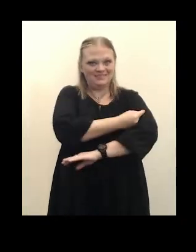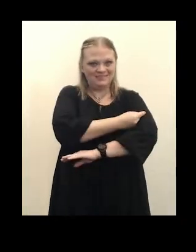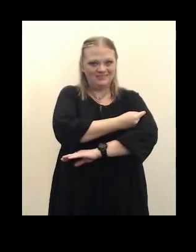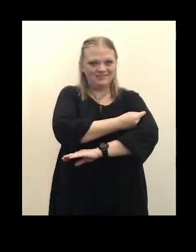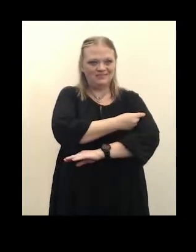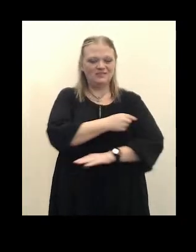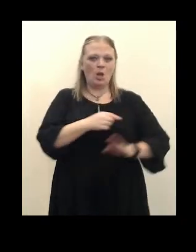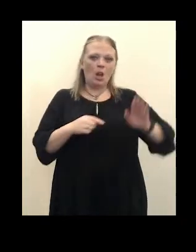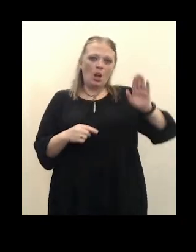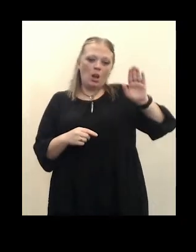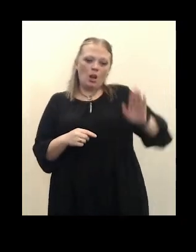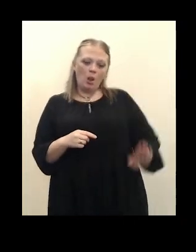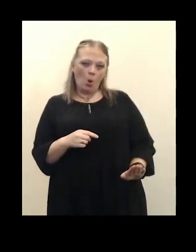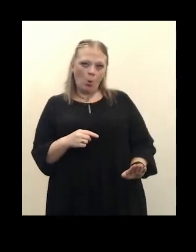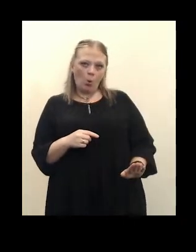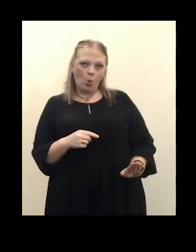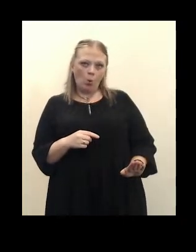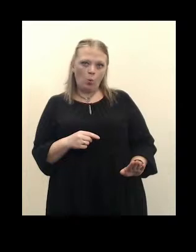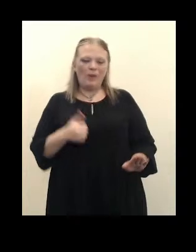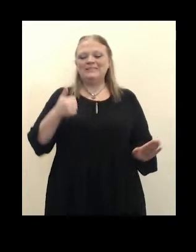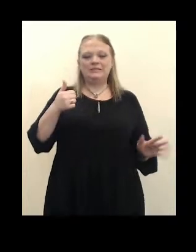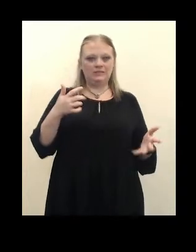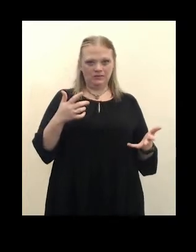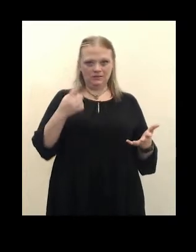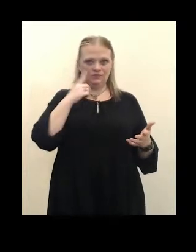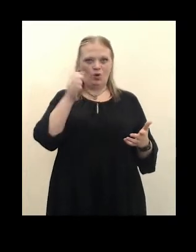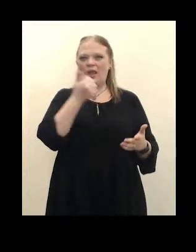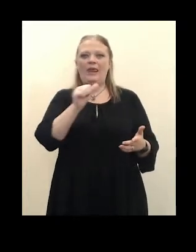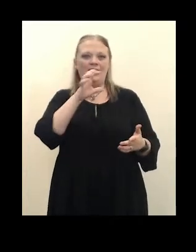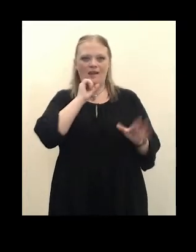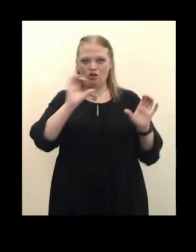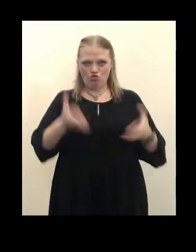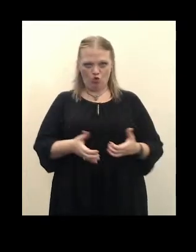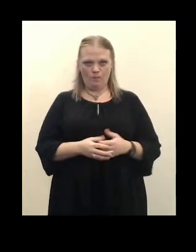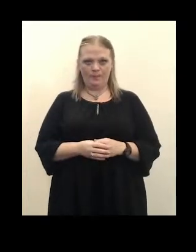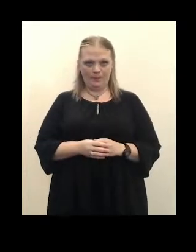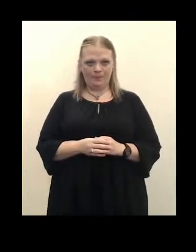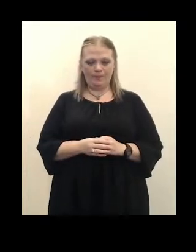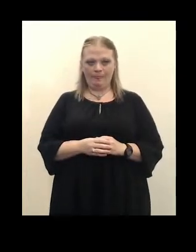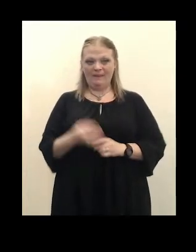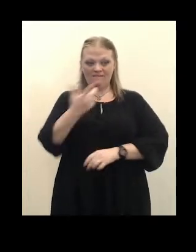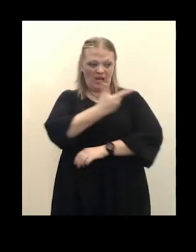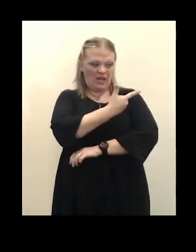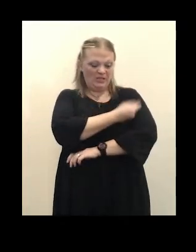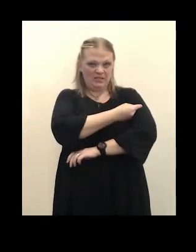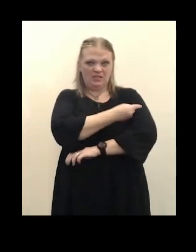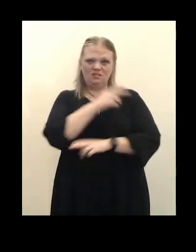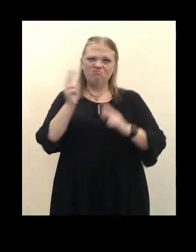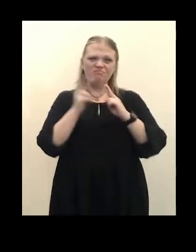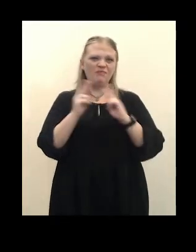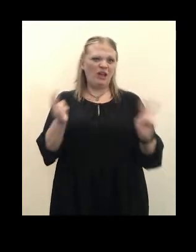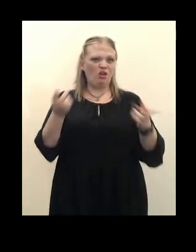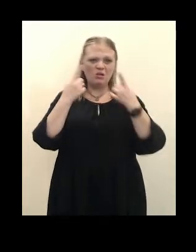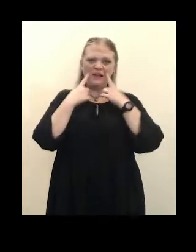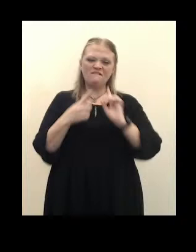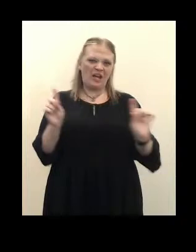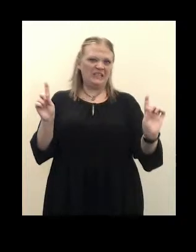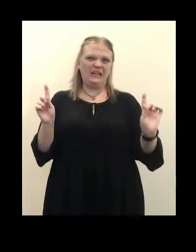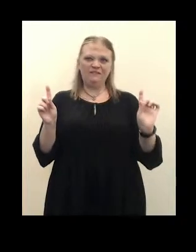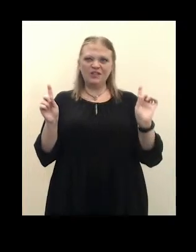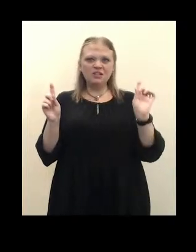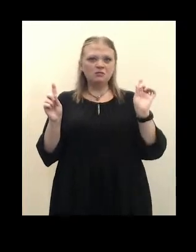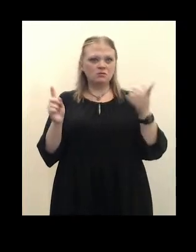case rates of COVID-19 of any age groups. So this vaccine is very effective, especially among